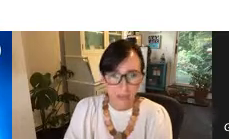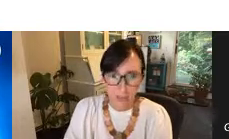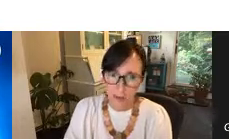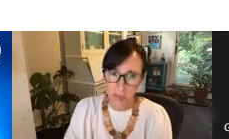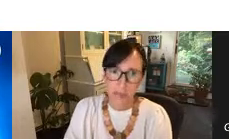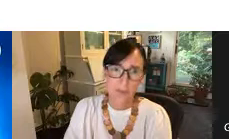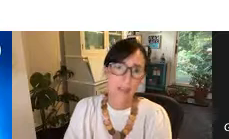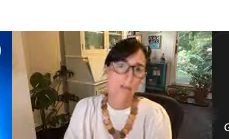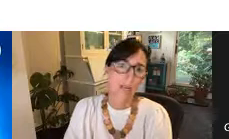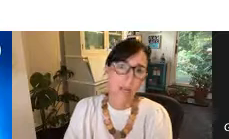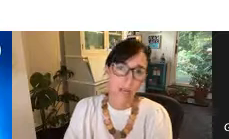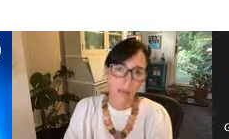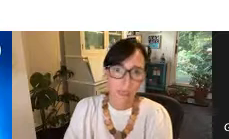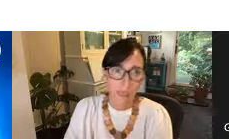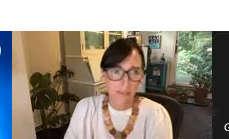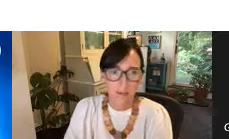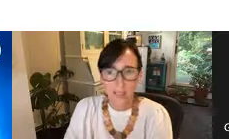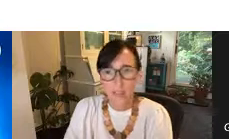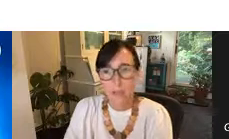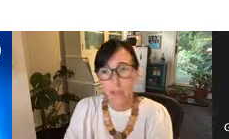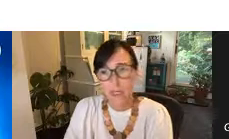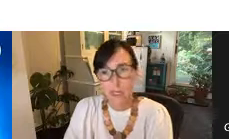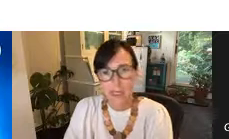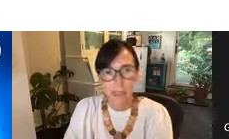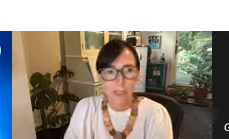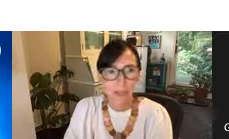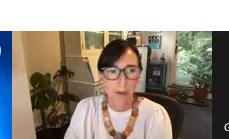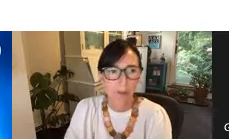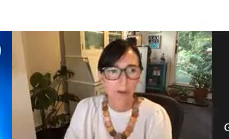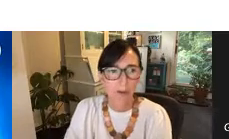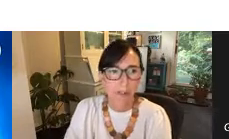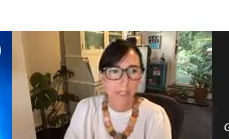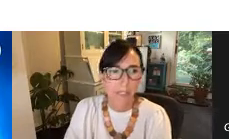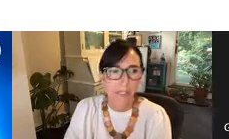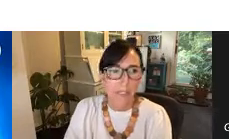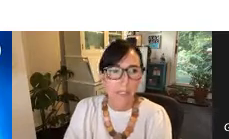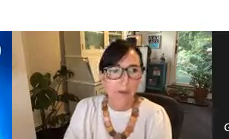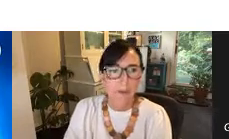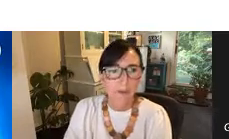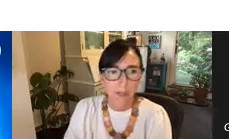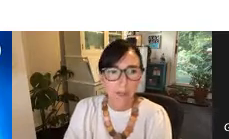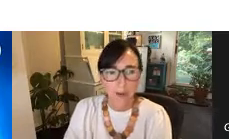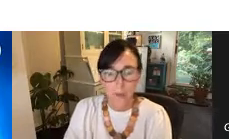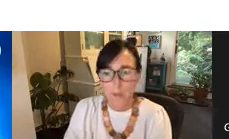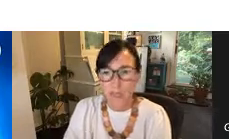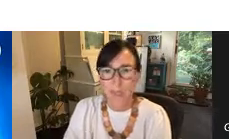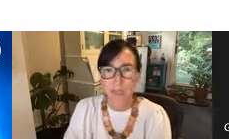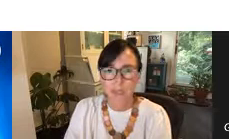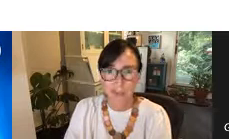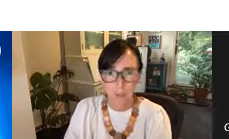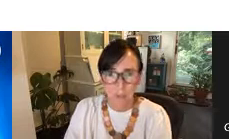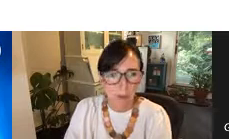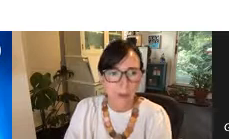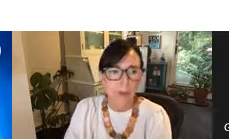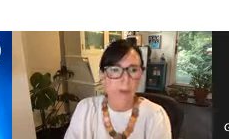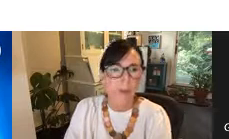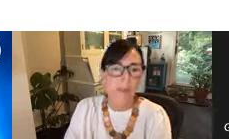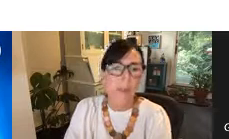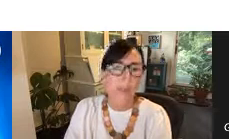work everywhere. We're using it right now to be together and to communicate in this webinar. And if we really want to be an